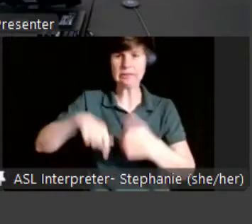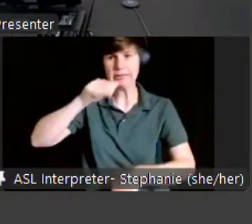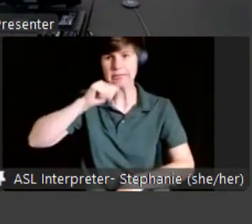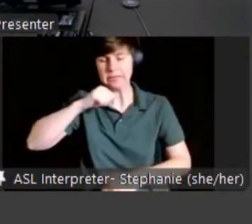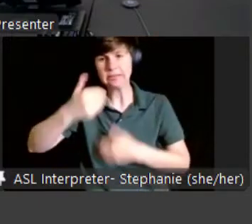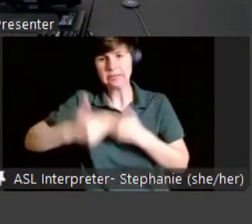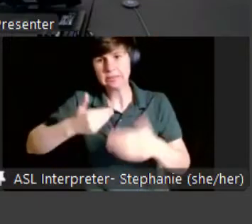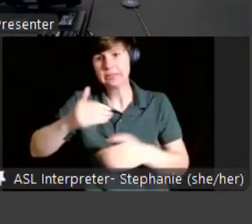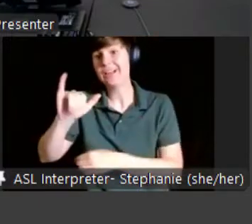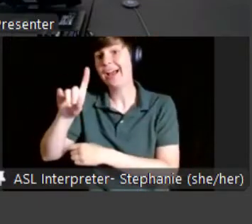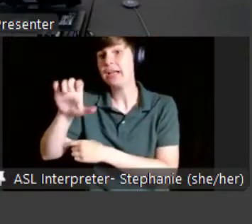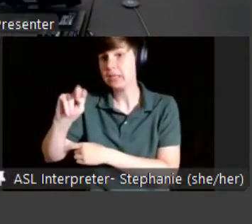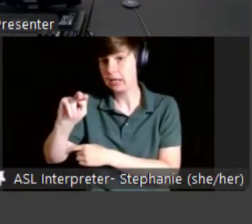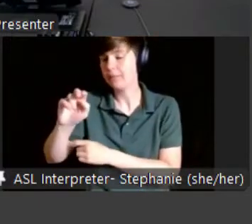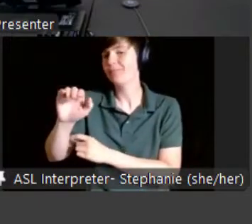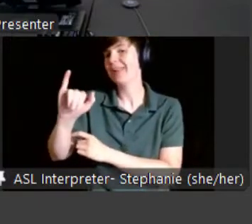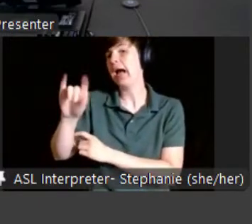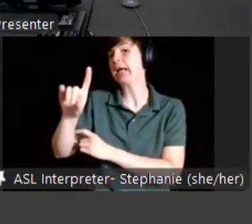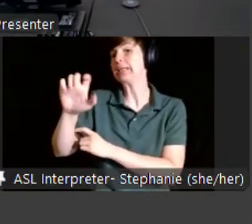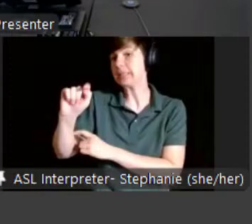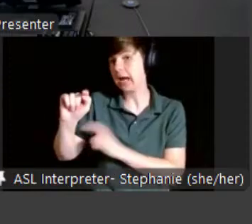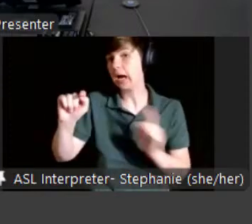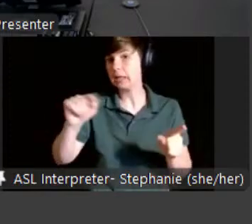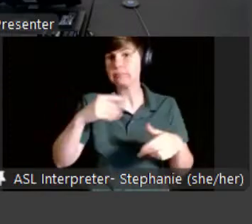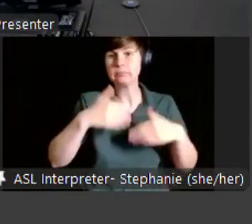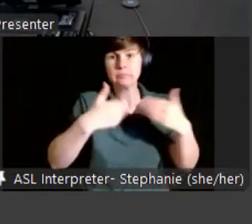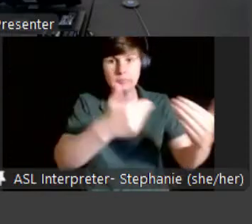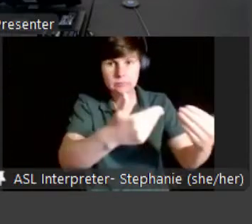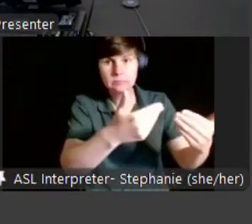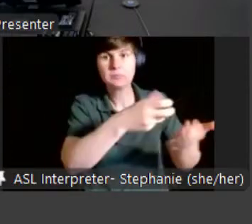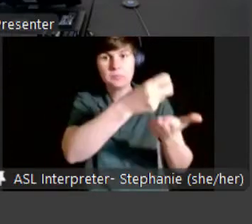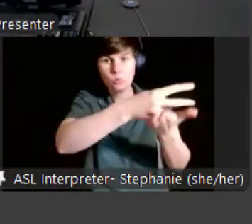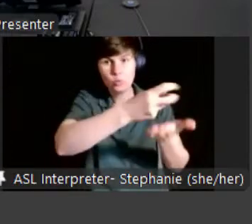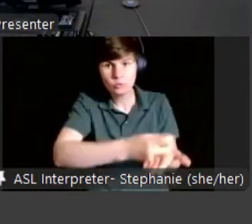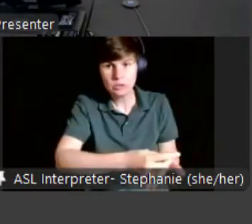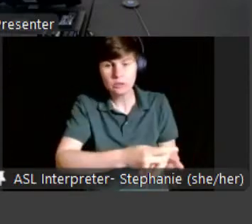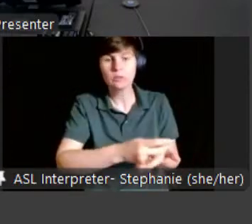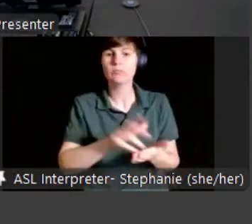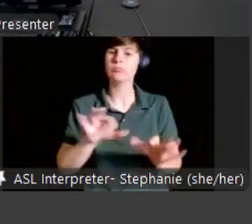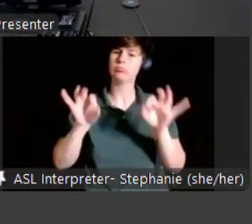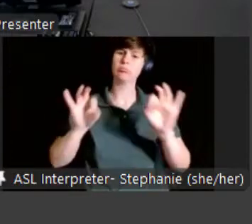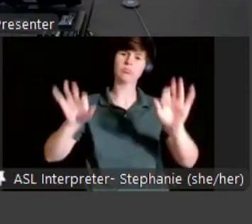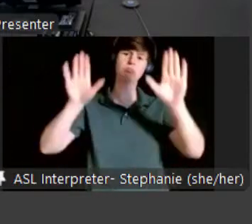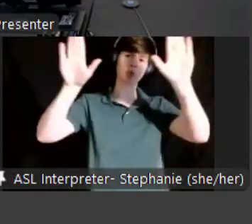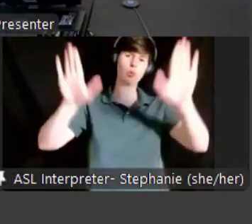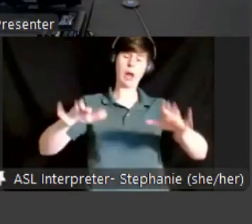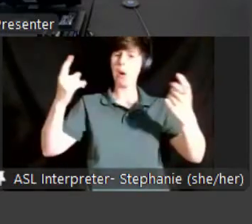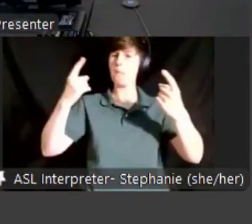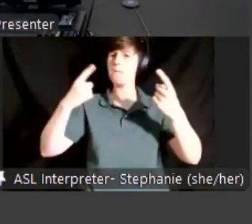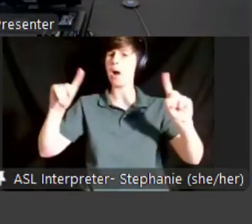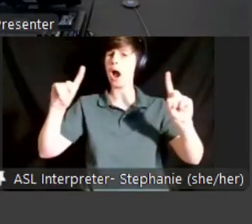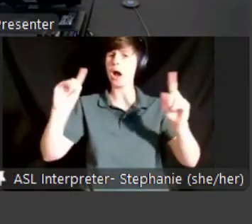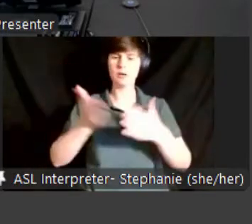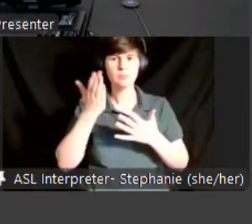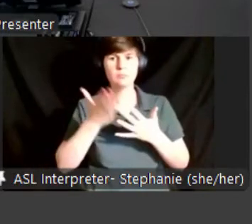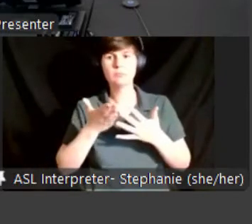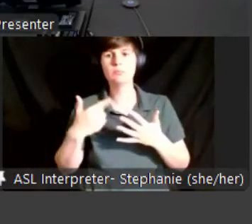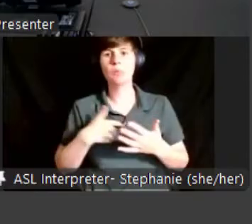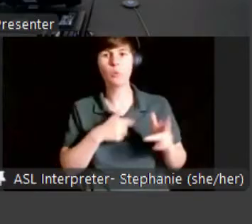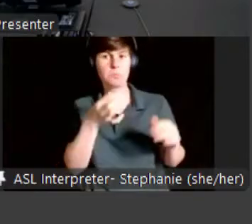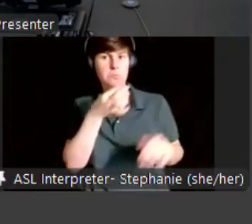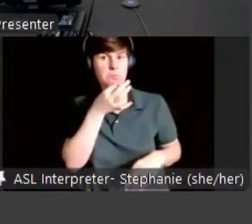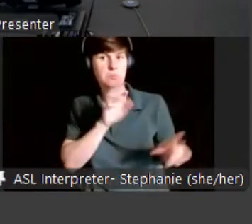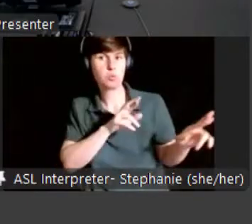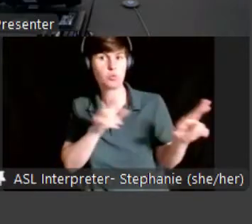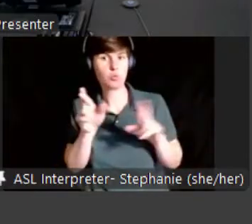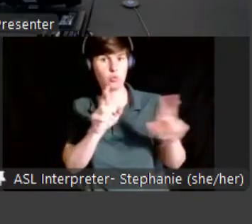improving the relationship going forward. But this was a great milestone to be able to see them putting this vault in place and starting to connect us, and we are preparing to electrify